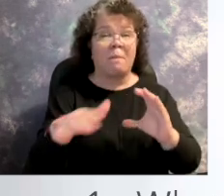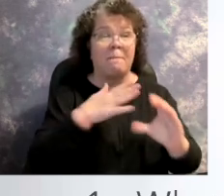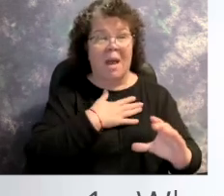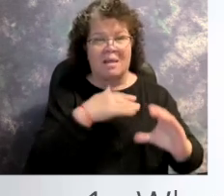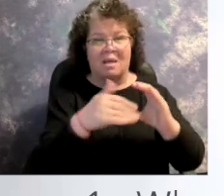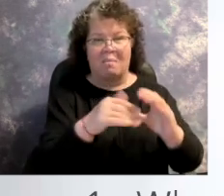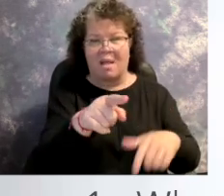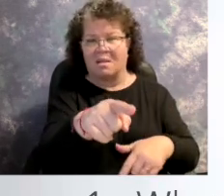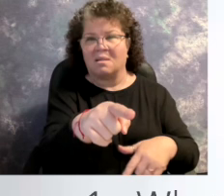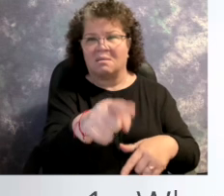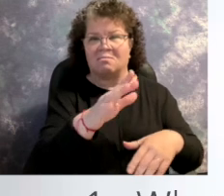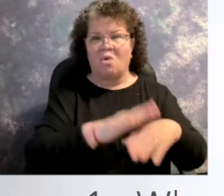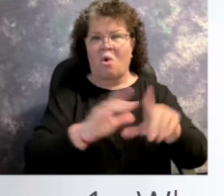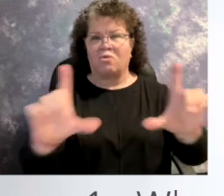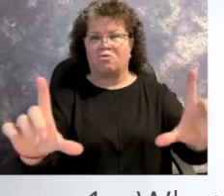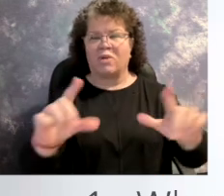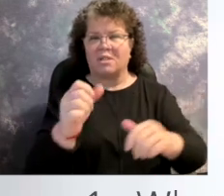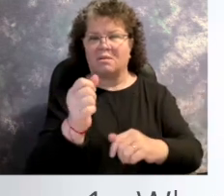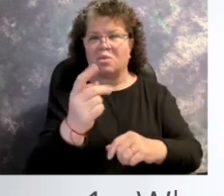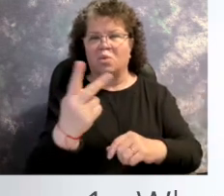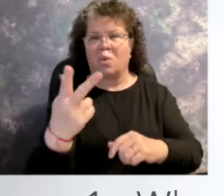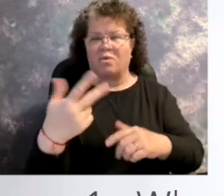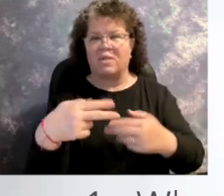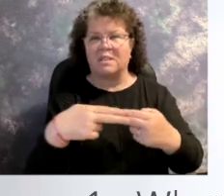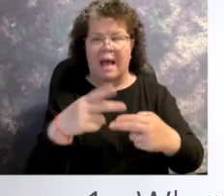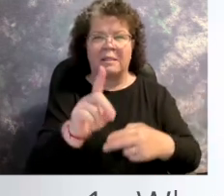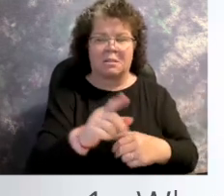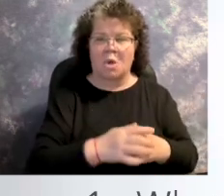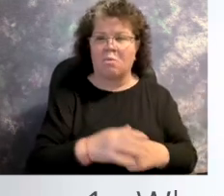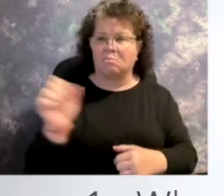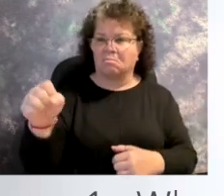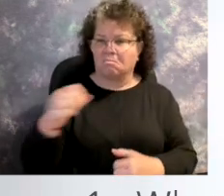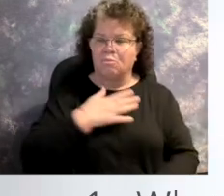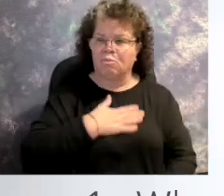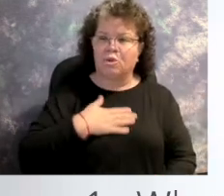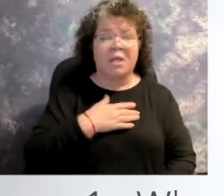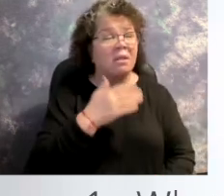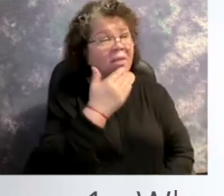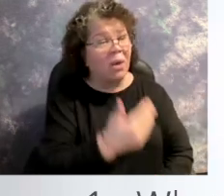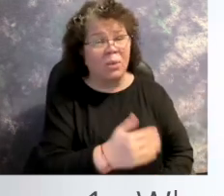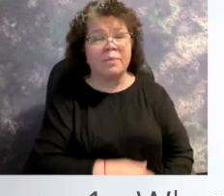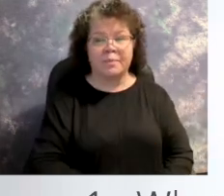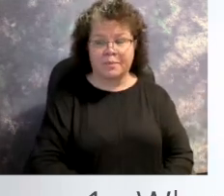yes, I'll definitely follow up with you. Thank Definitely you very much. appreciate that. Yeah, thank you. I appreciate. Thank you. Hmm.